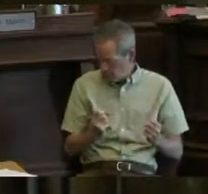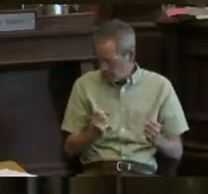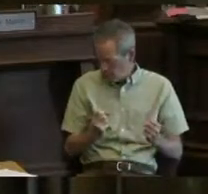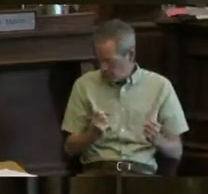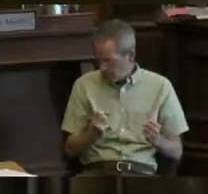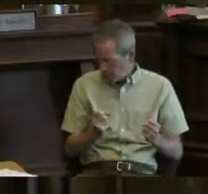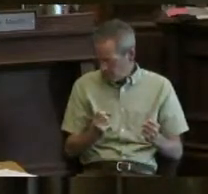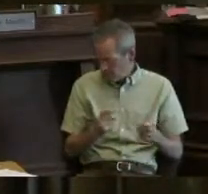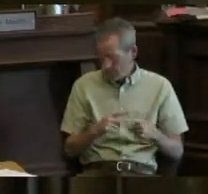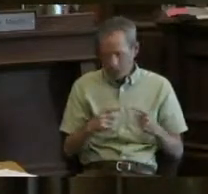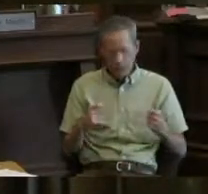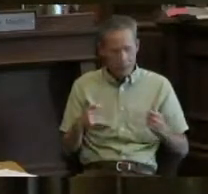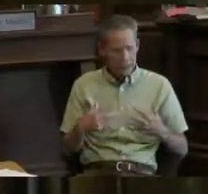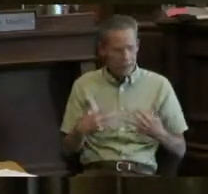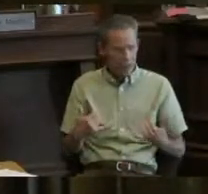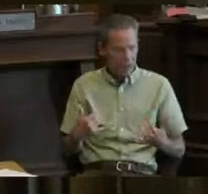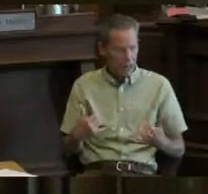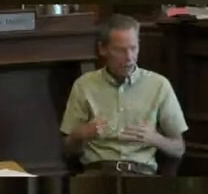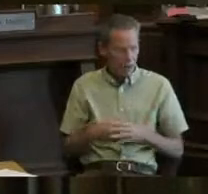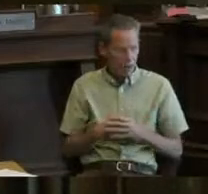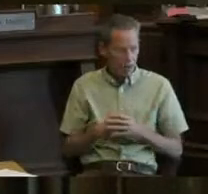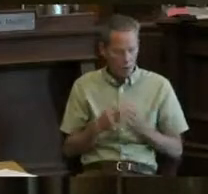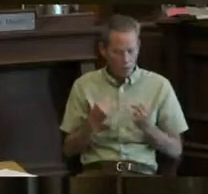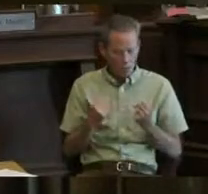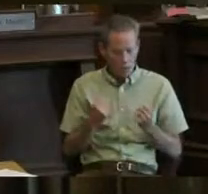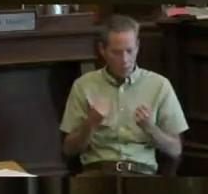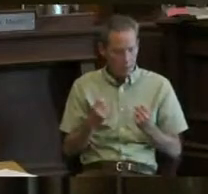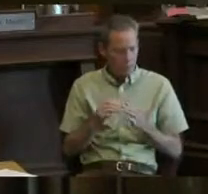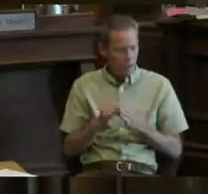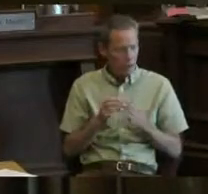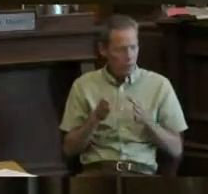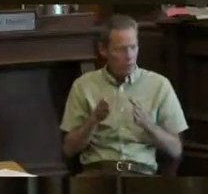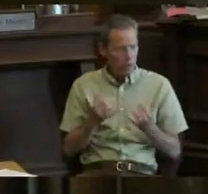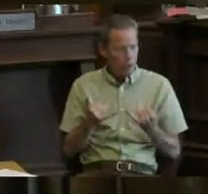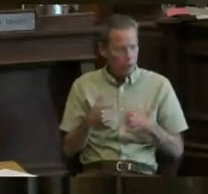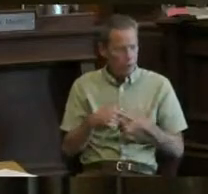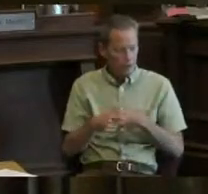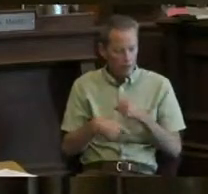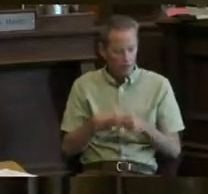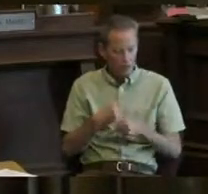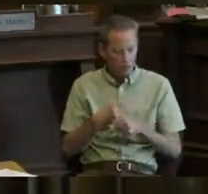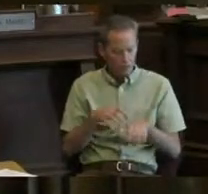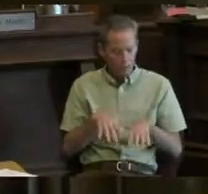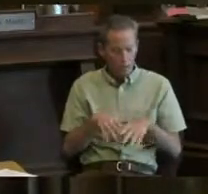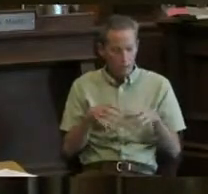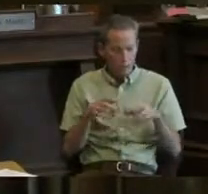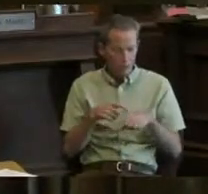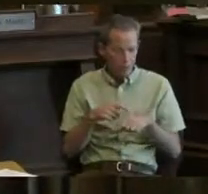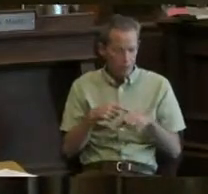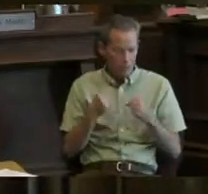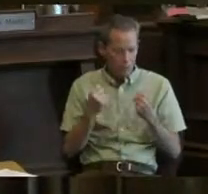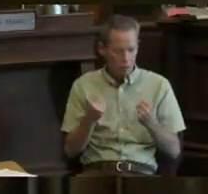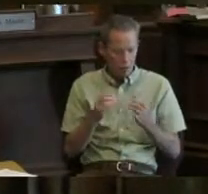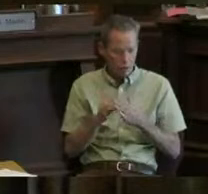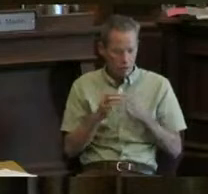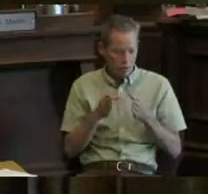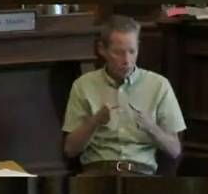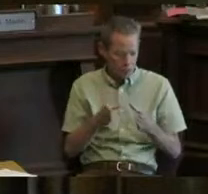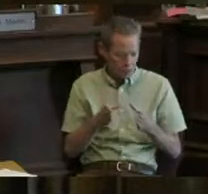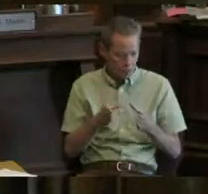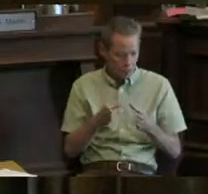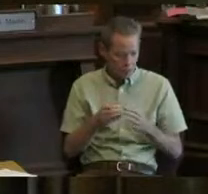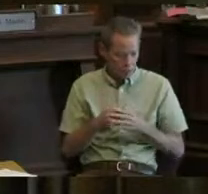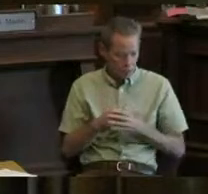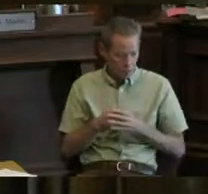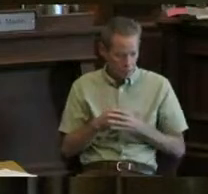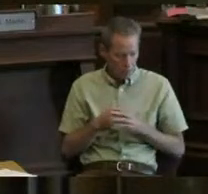it's scary now as you drive through it, and this is the time of year I spend a lot of time driving through there. So if you could